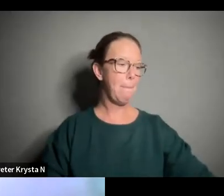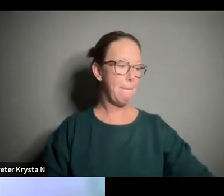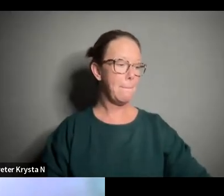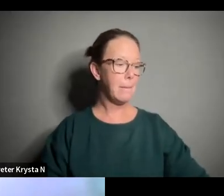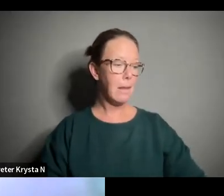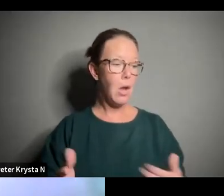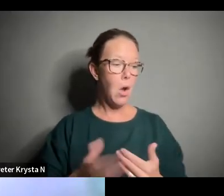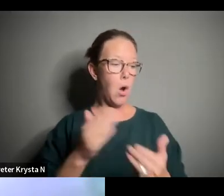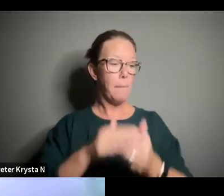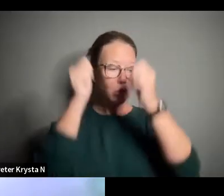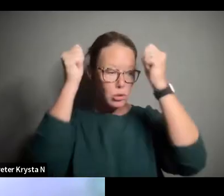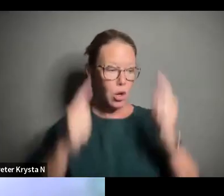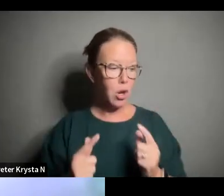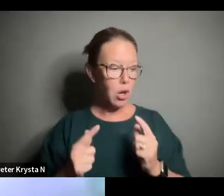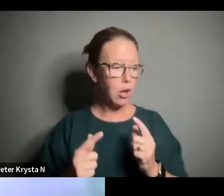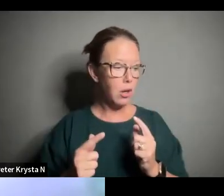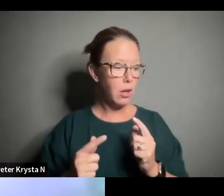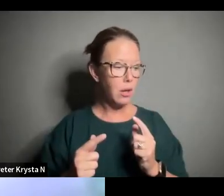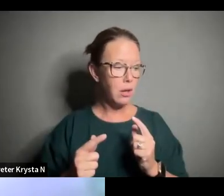all insurances. And it's interesting is that